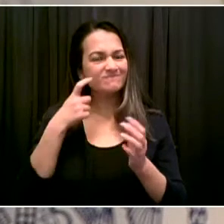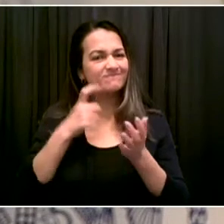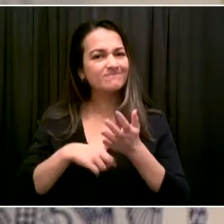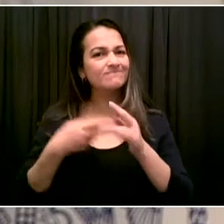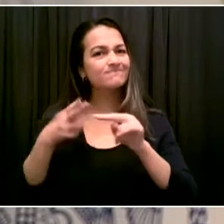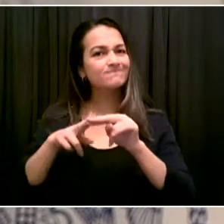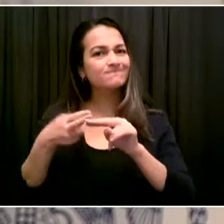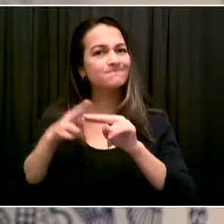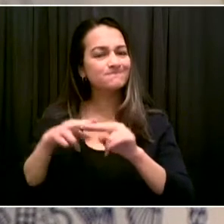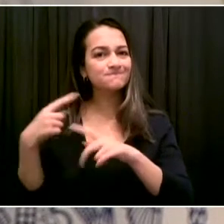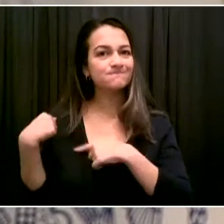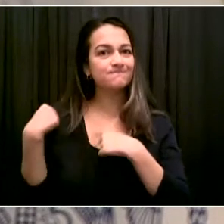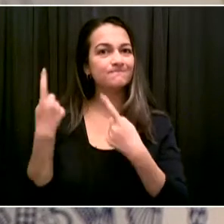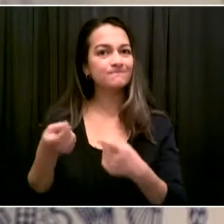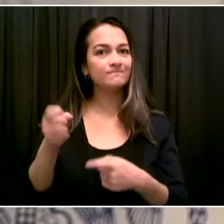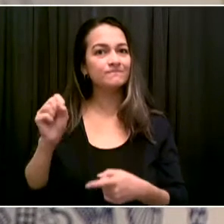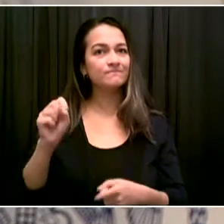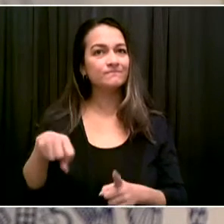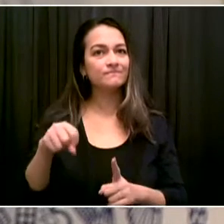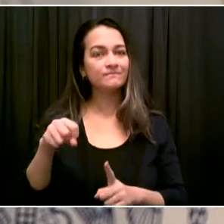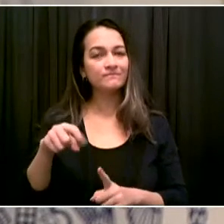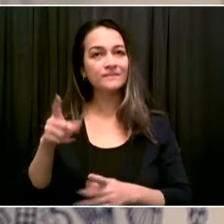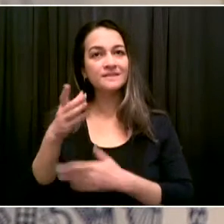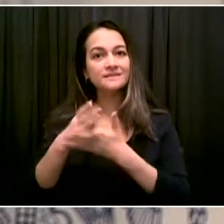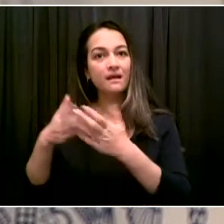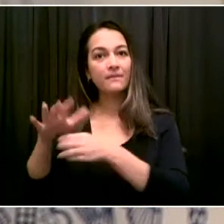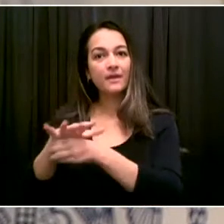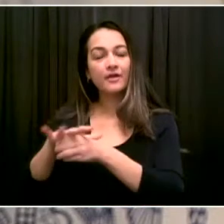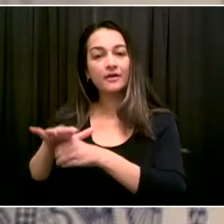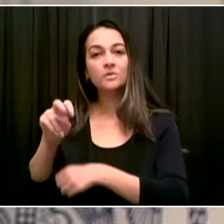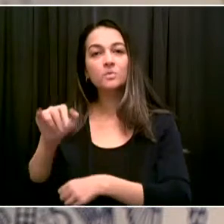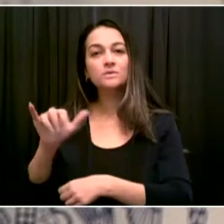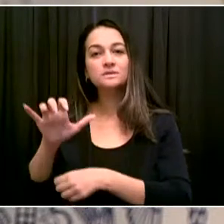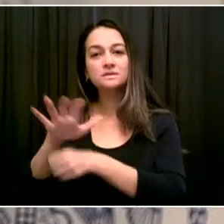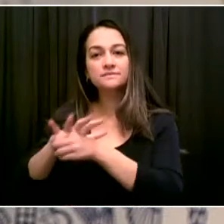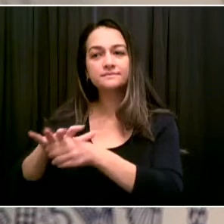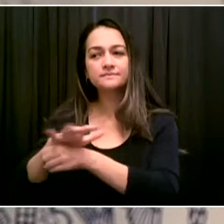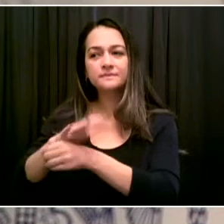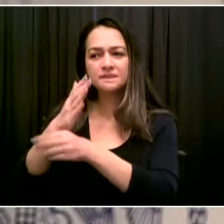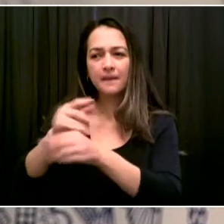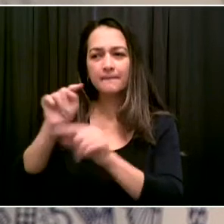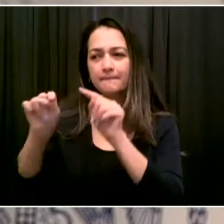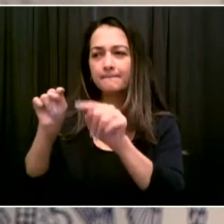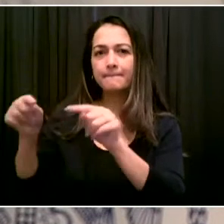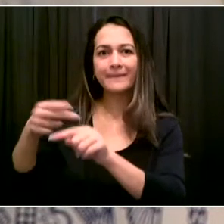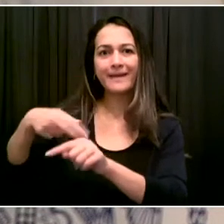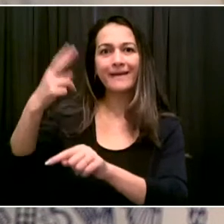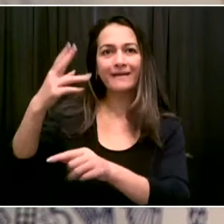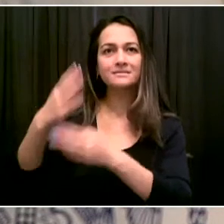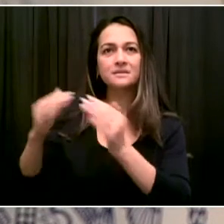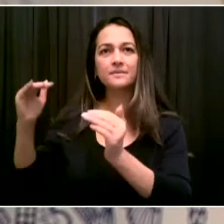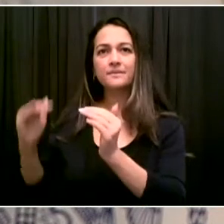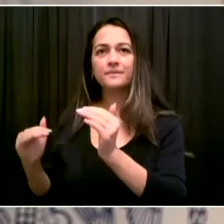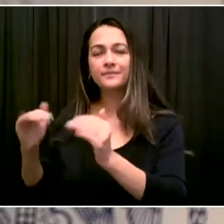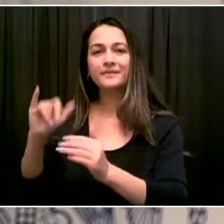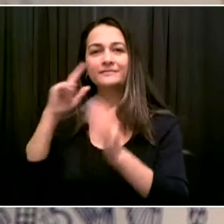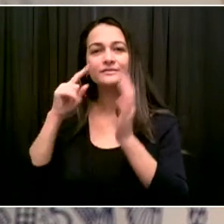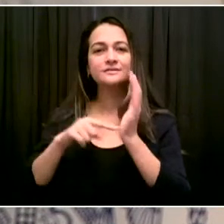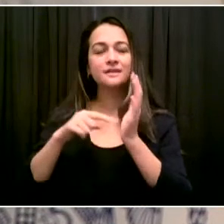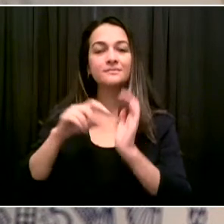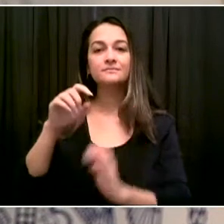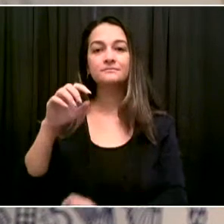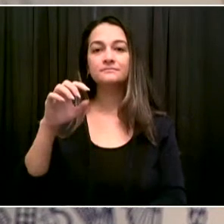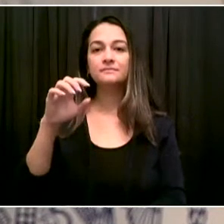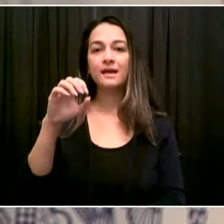Park, 8% positivity rate. South Staten Island, nearly 8%. Parts of Brooklyn, it's